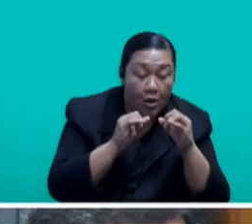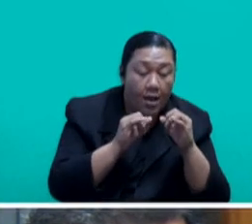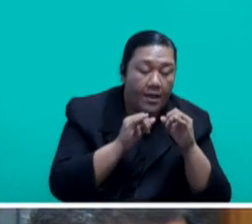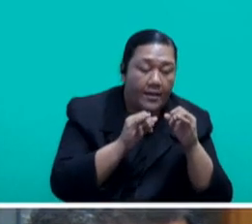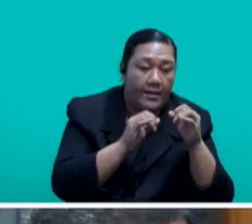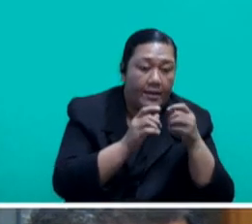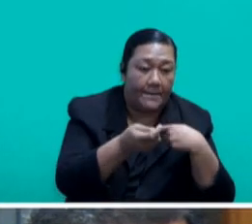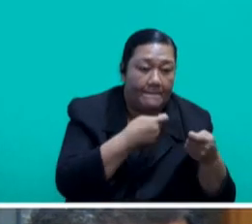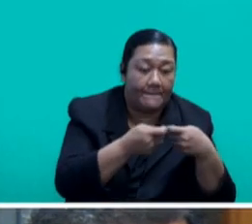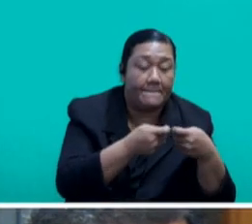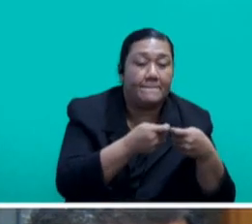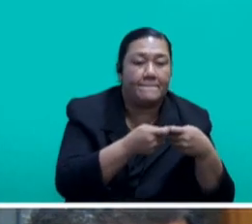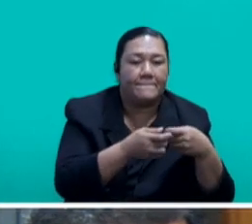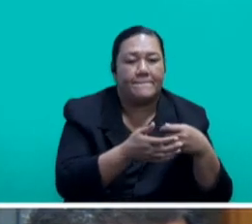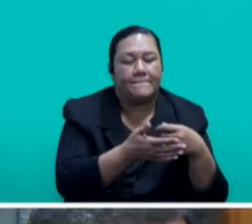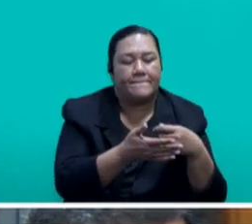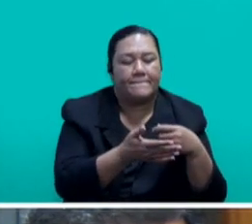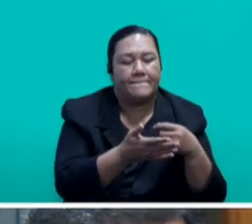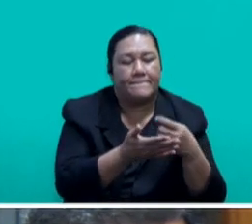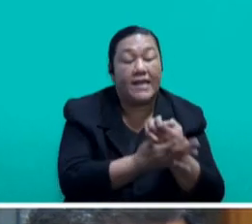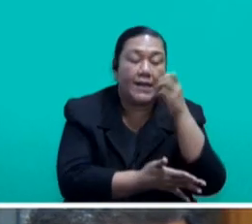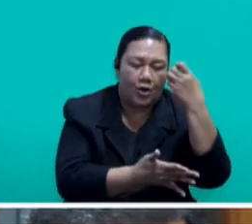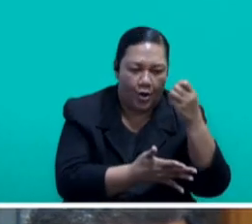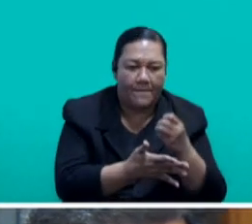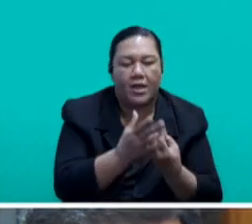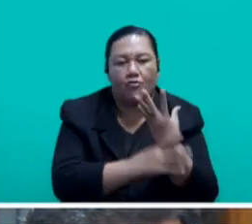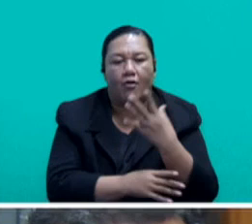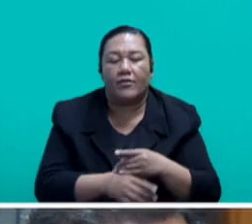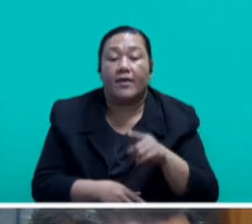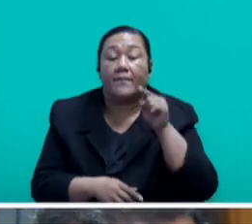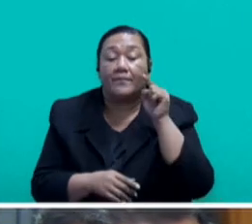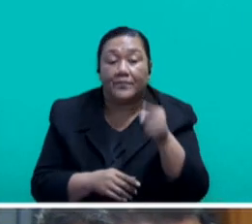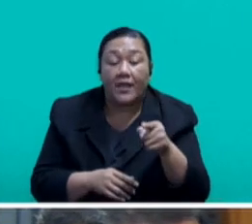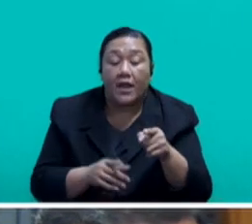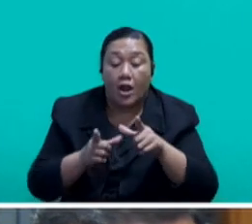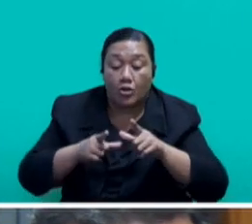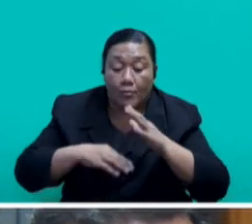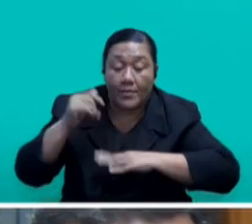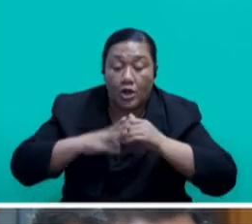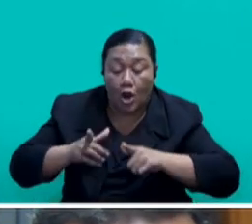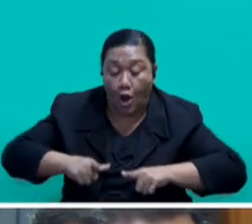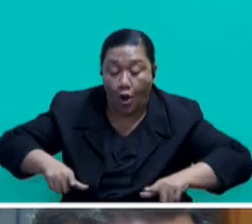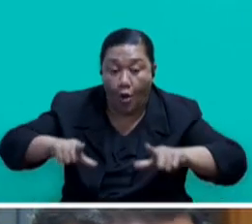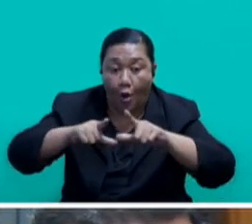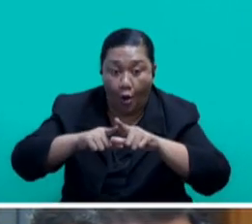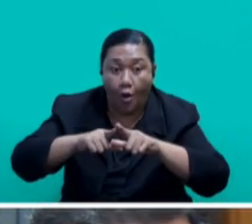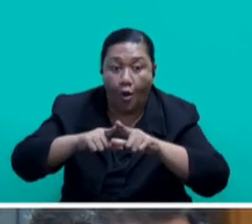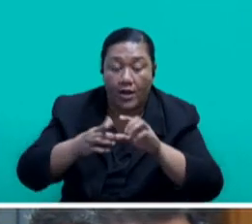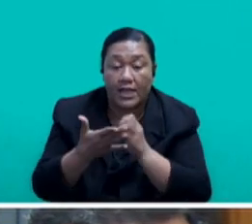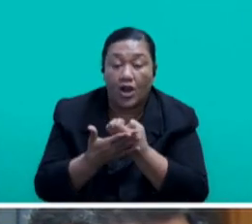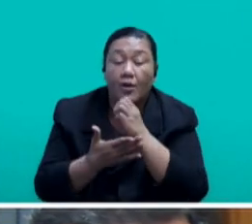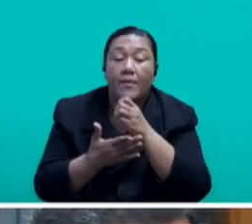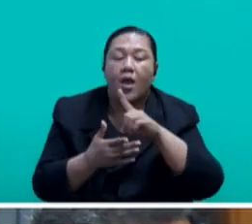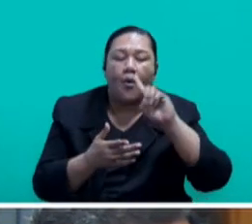enterprises, MSMEs, are classified as strengths in building local economies and bringing innovation